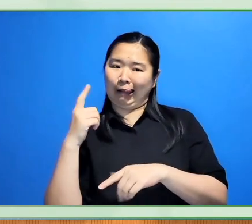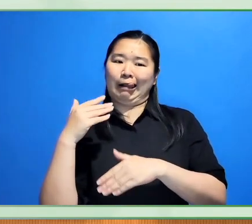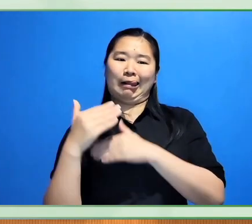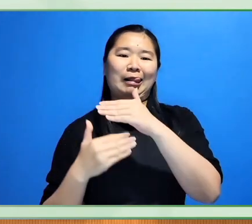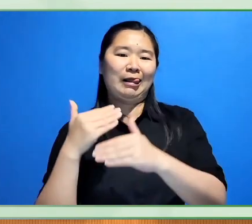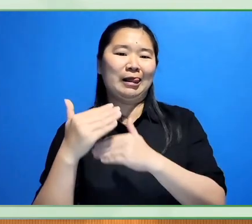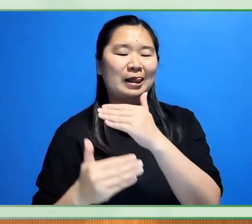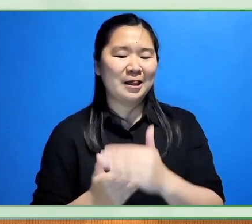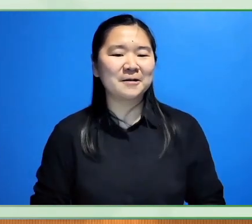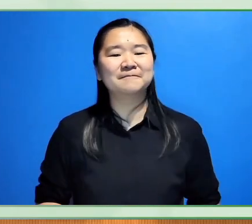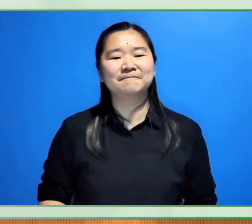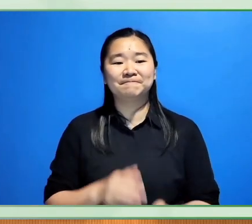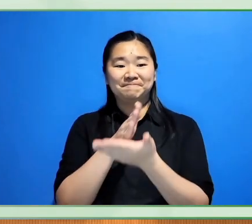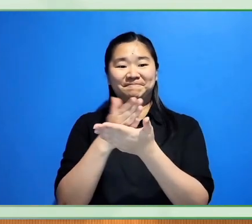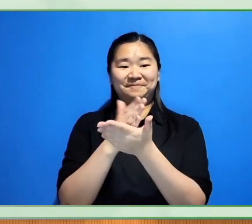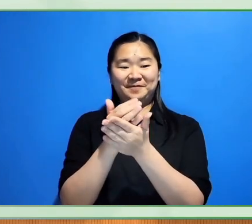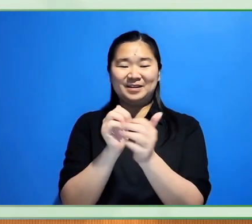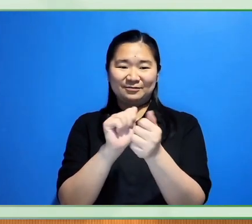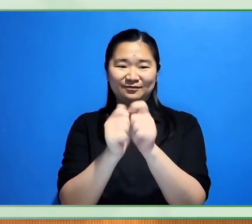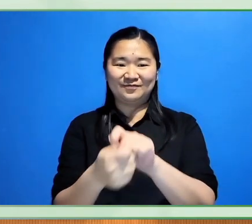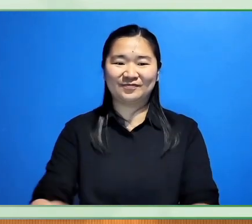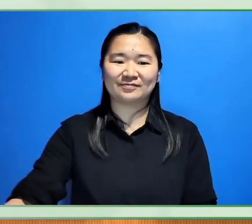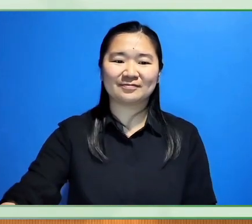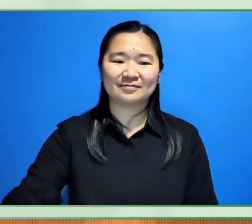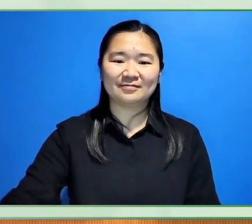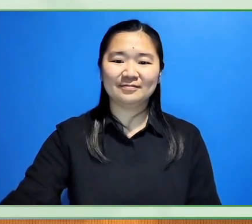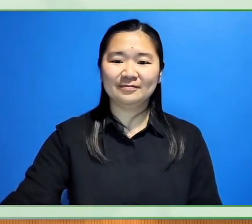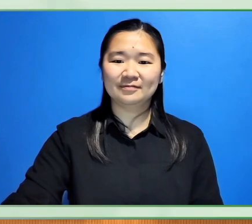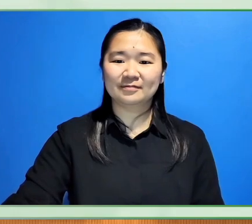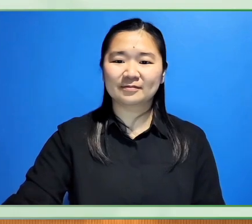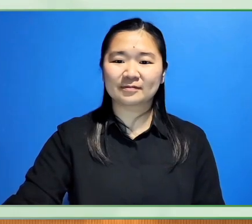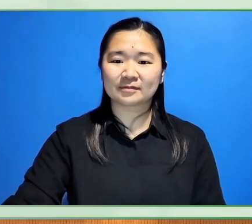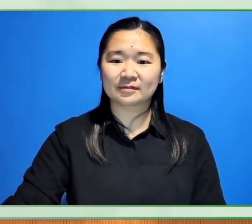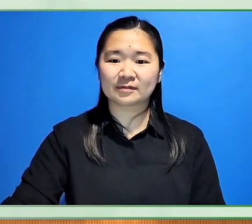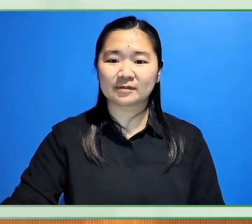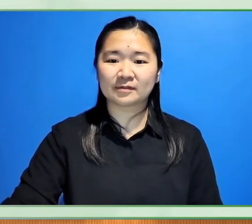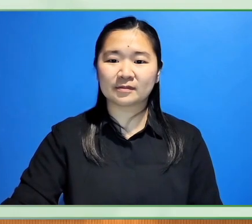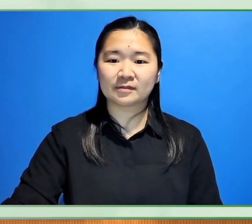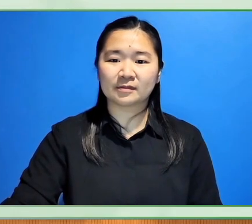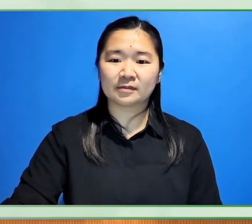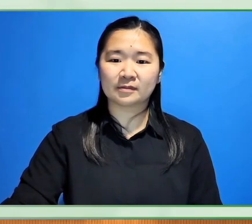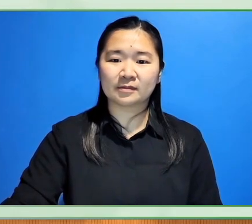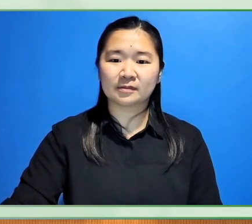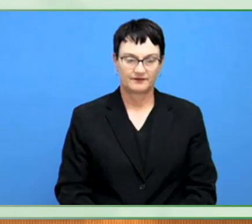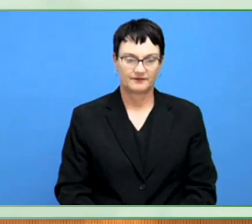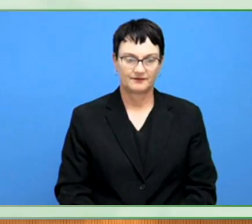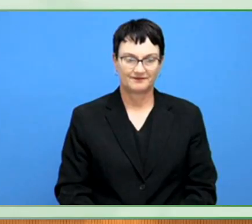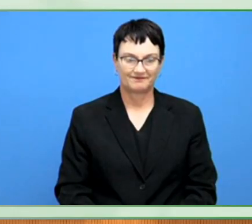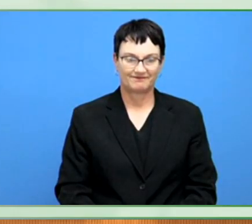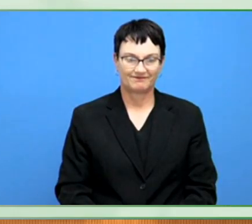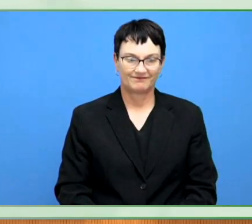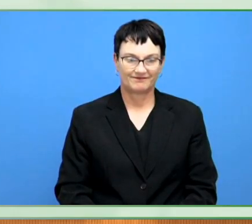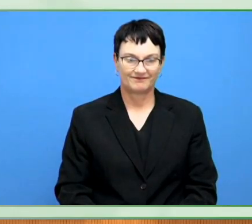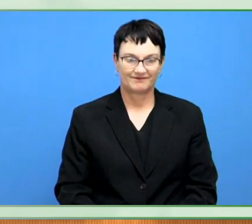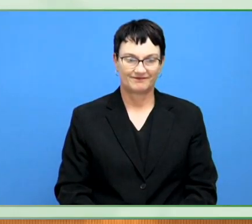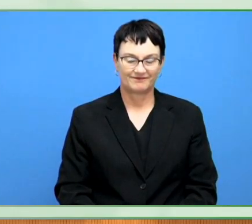us with funding, implementation partners, and the global programs and hubs as we are trying to take this impact on a larger scale. And next